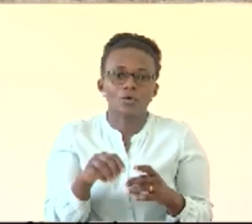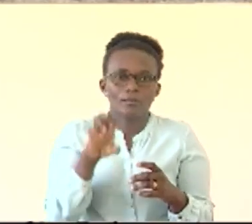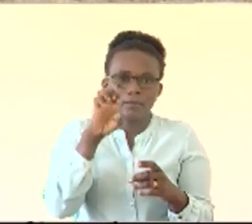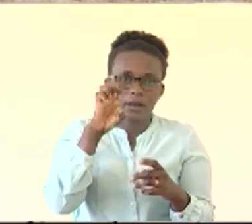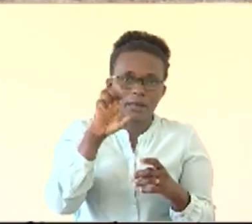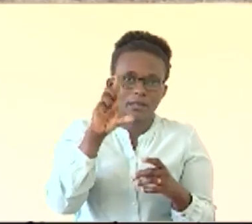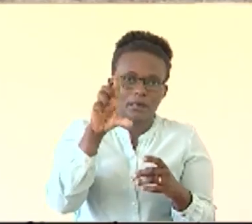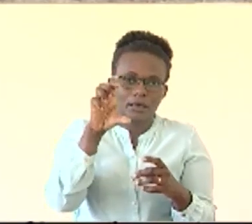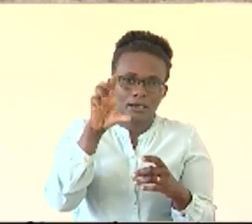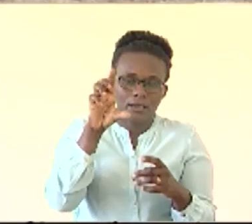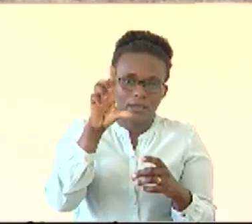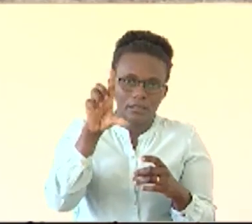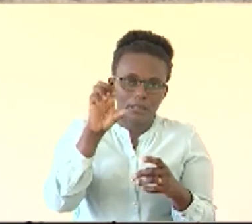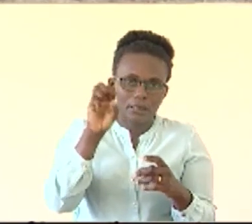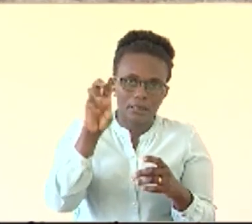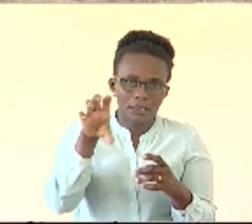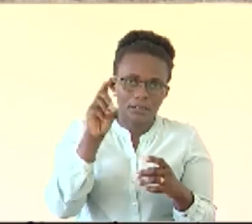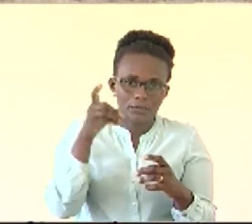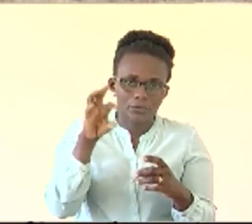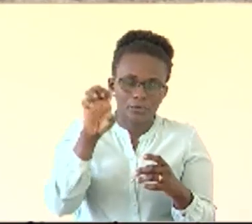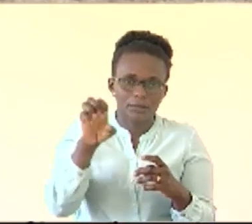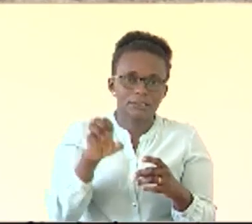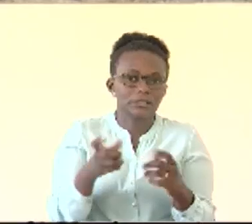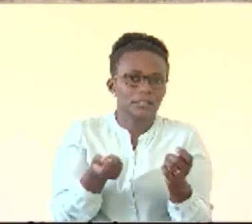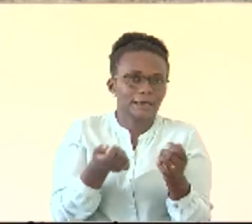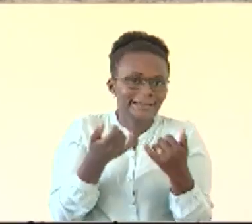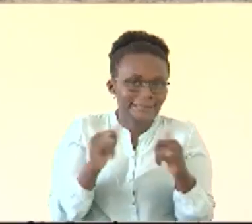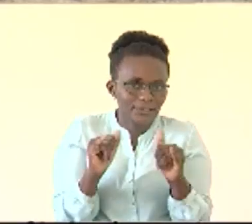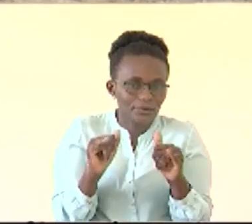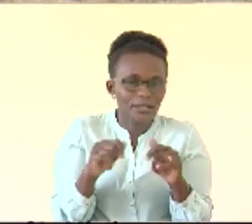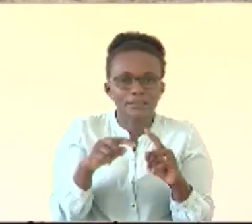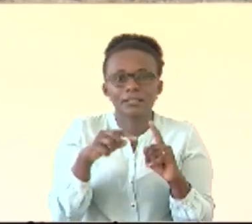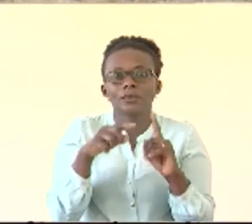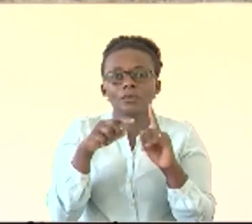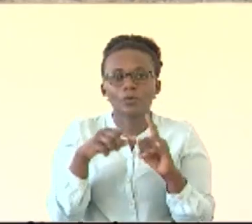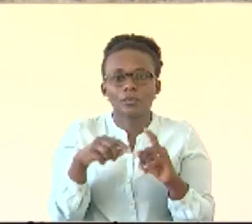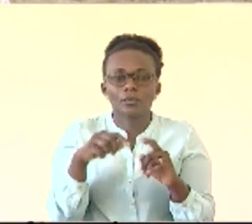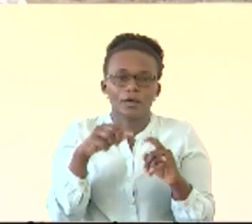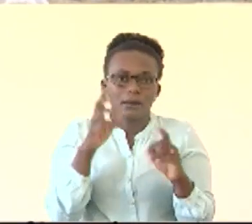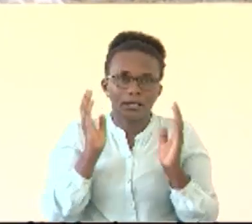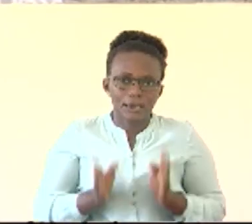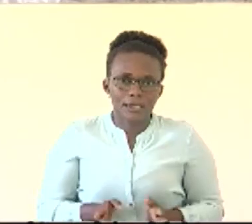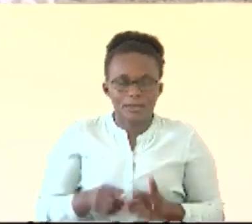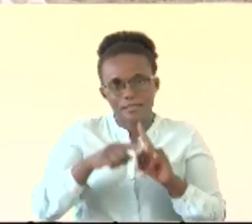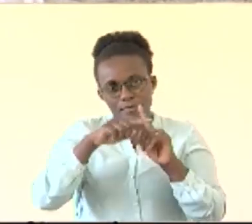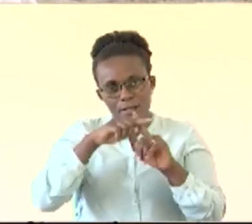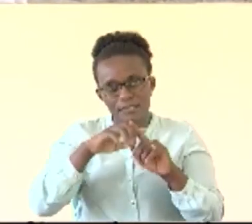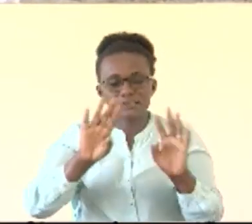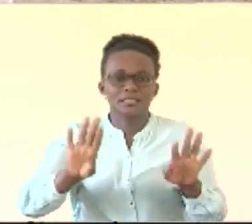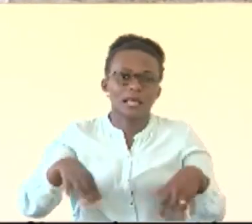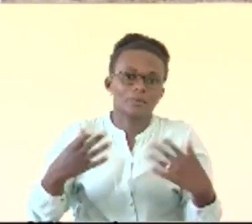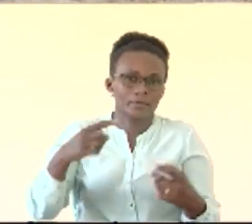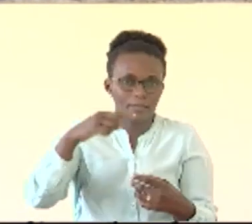So we have at the cathode, you have the two hydrogen ions gaining electrons to form